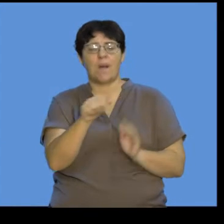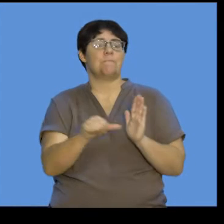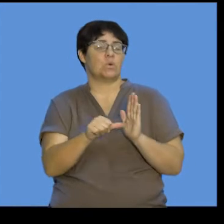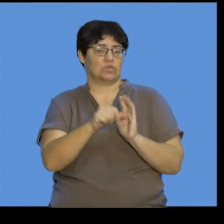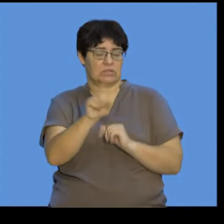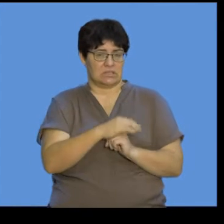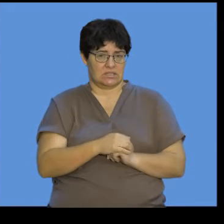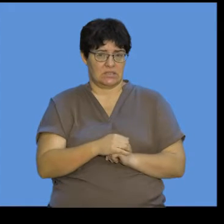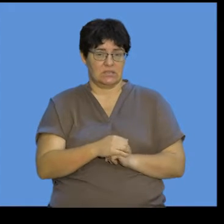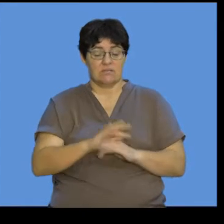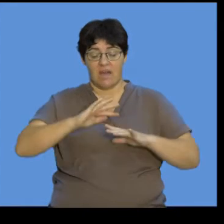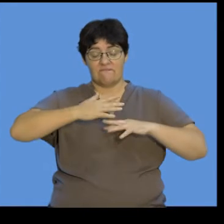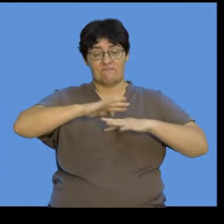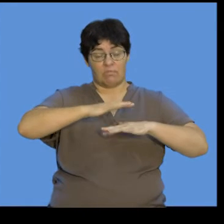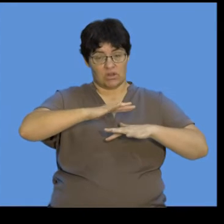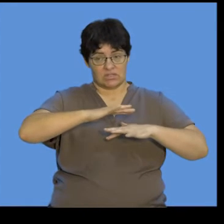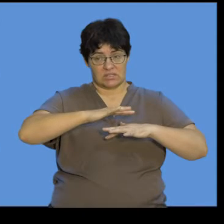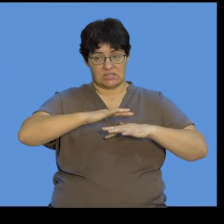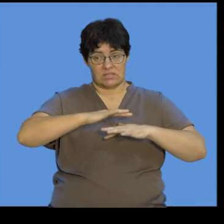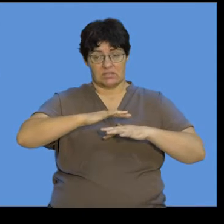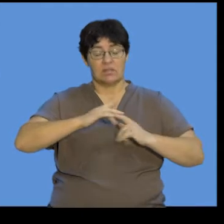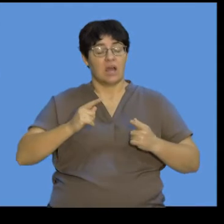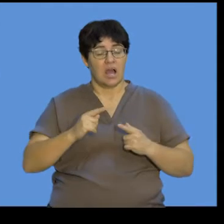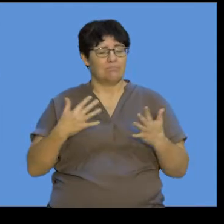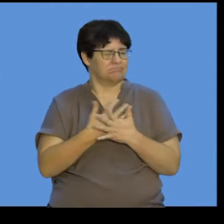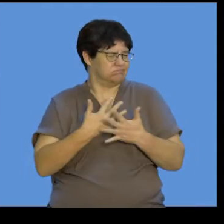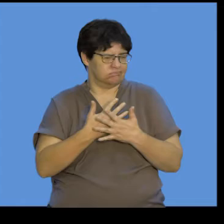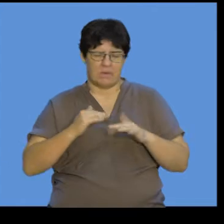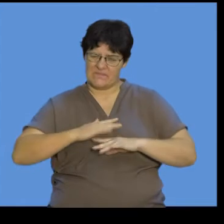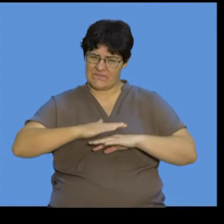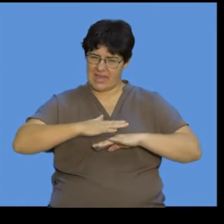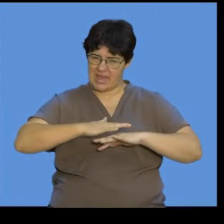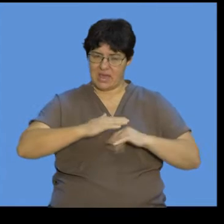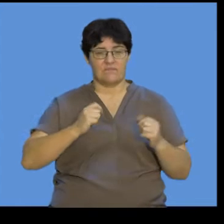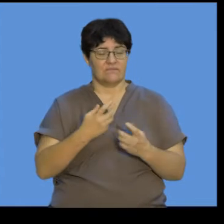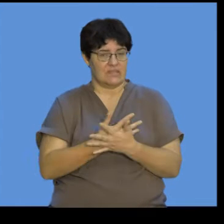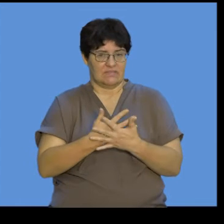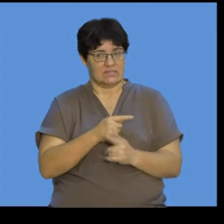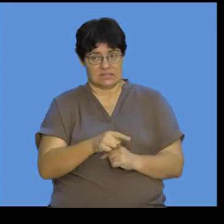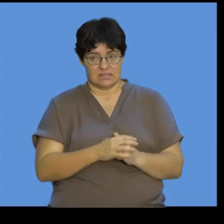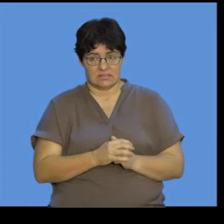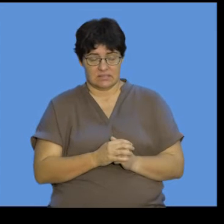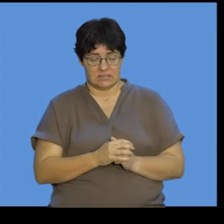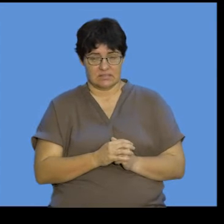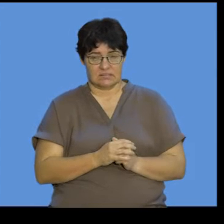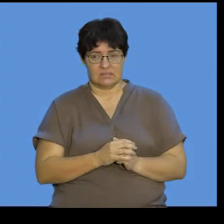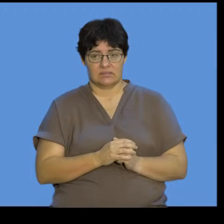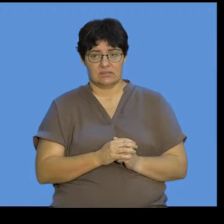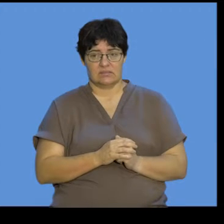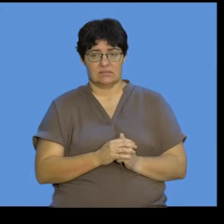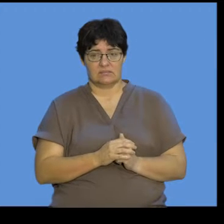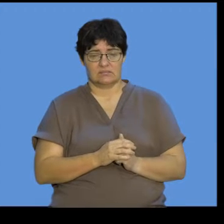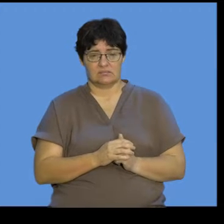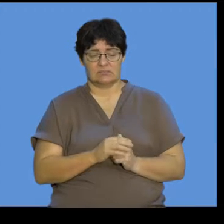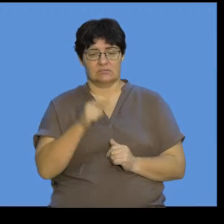are vibrations, which is actually movement of particles, right? Okay. So the vibrations are actually